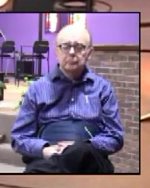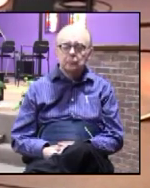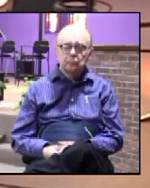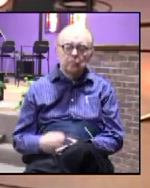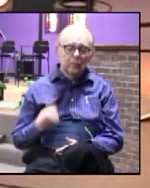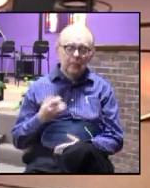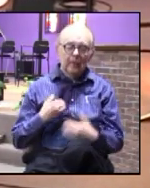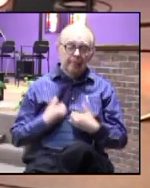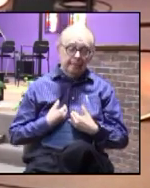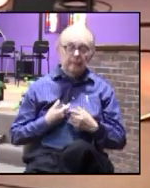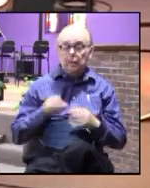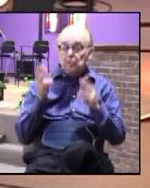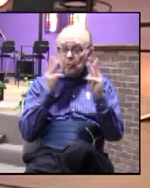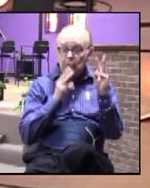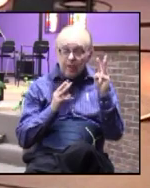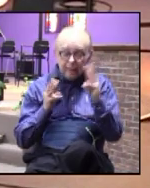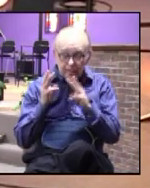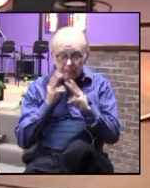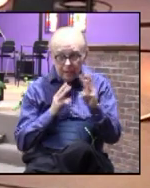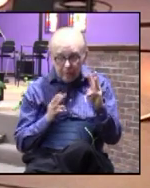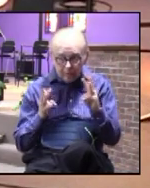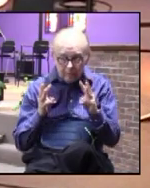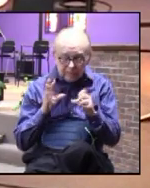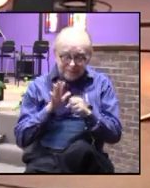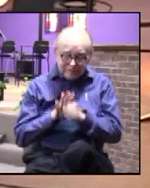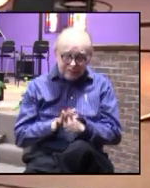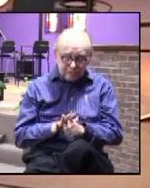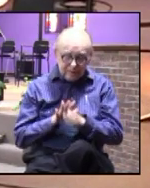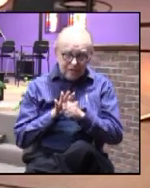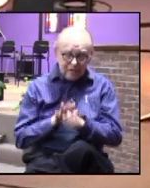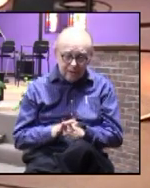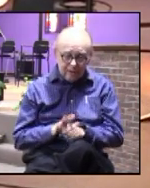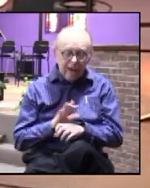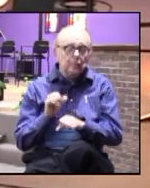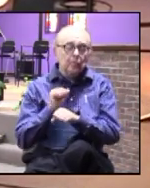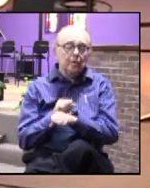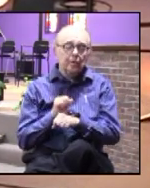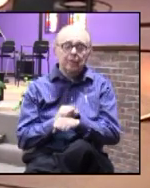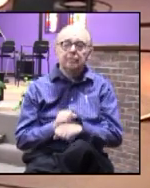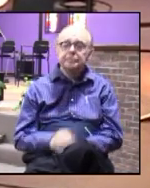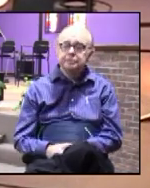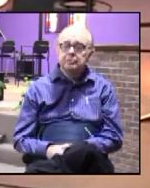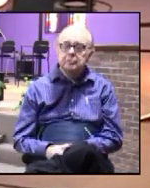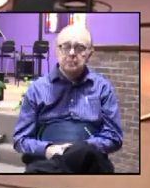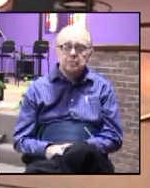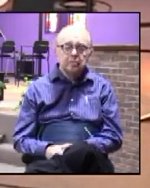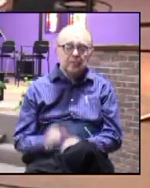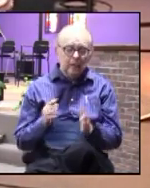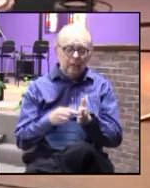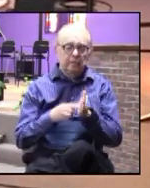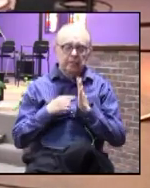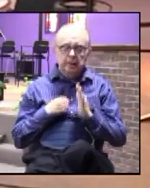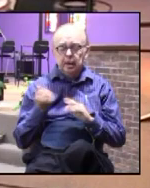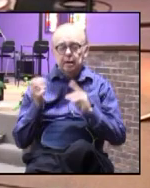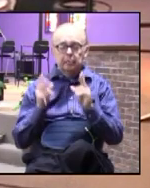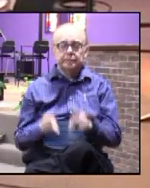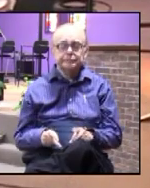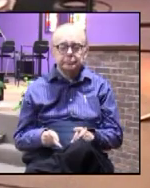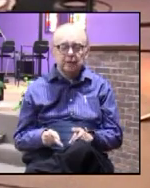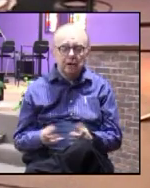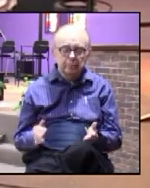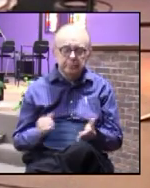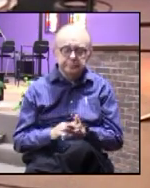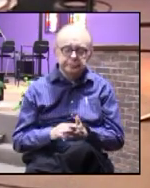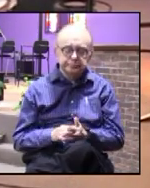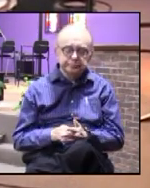We get tired from worrying, stress, and work. Show me anybody